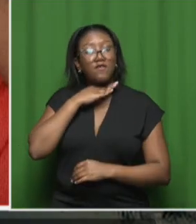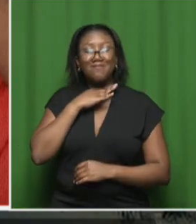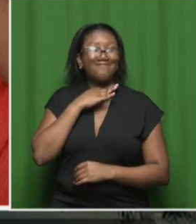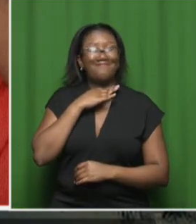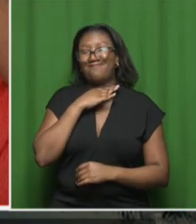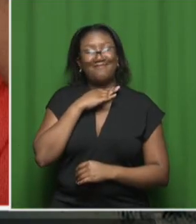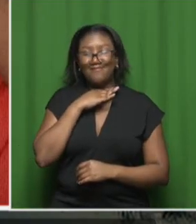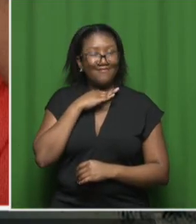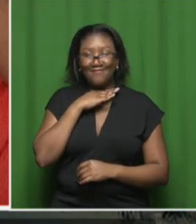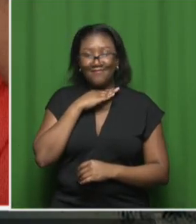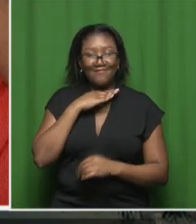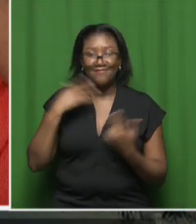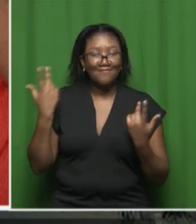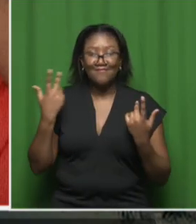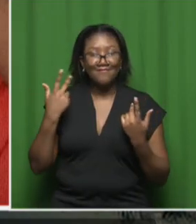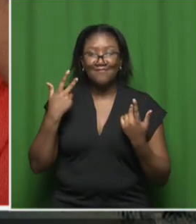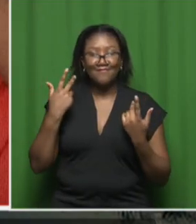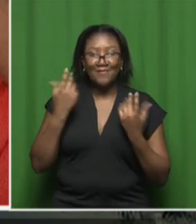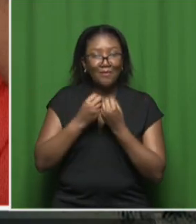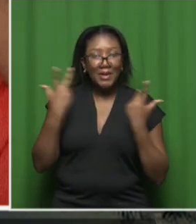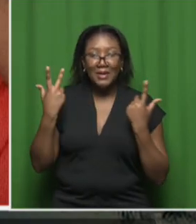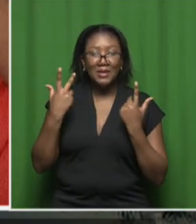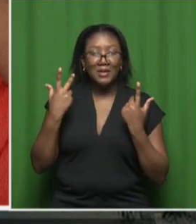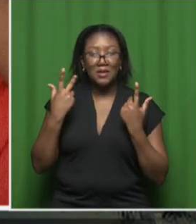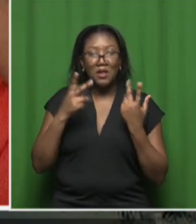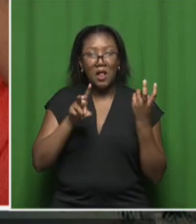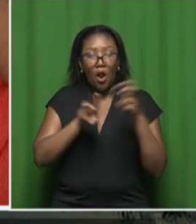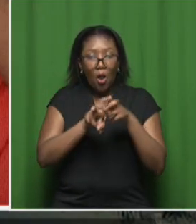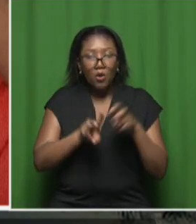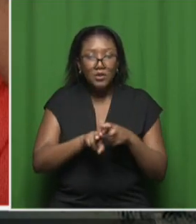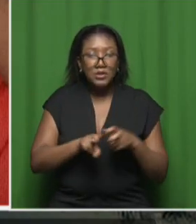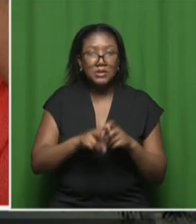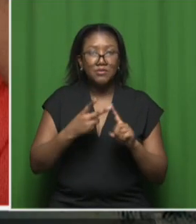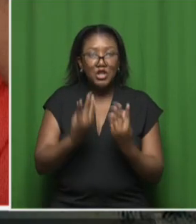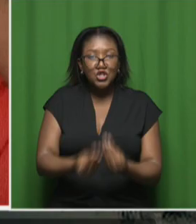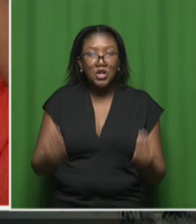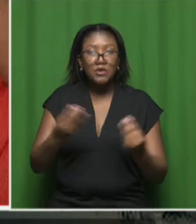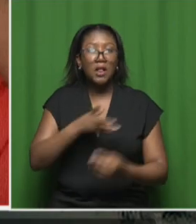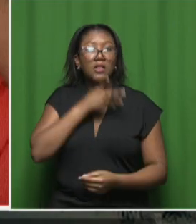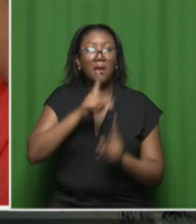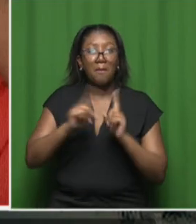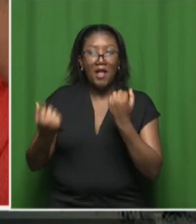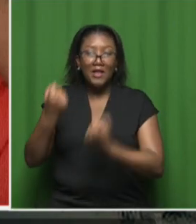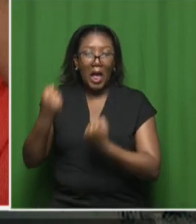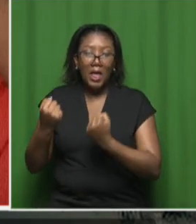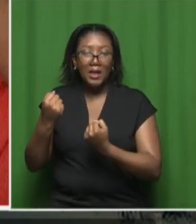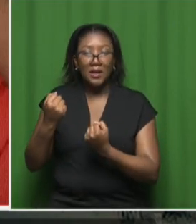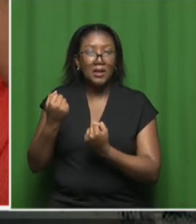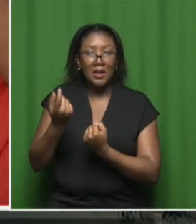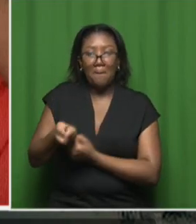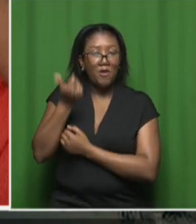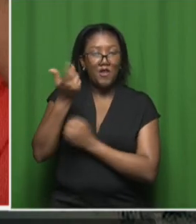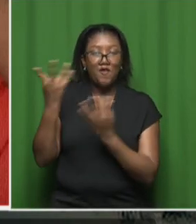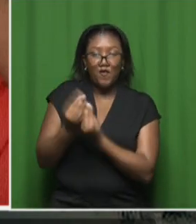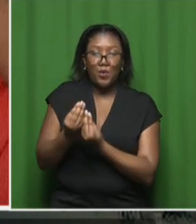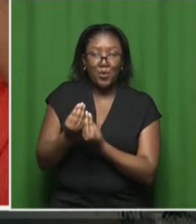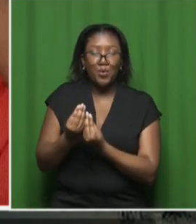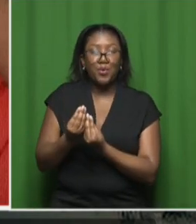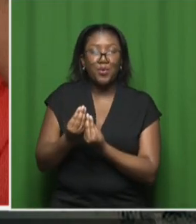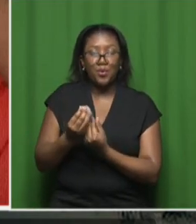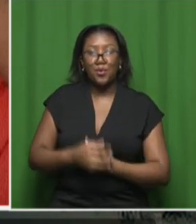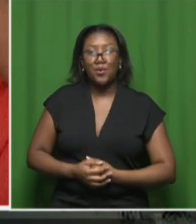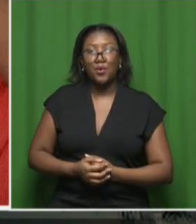because with the loadings and the number of children that we have in the vehicle, sometimes we cannot even meet our needs as